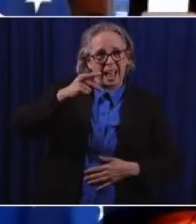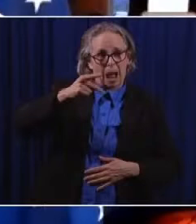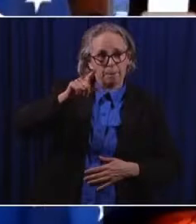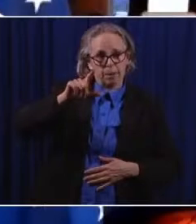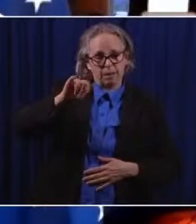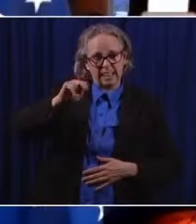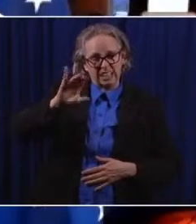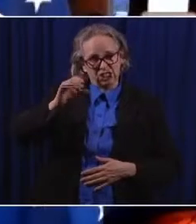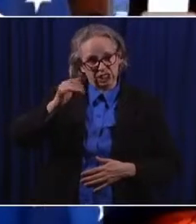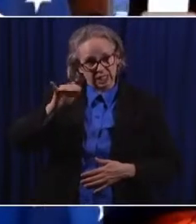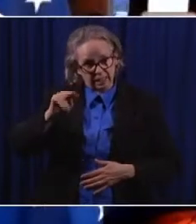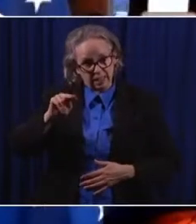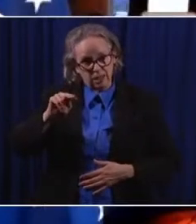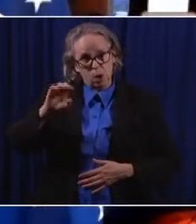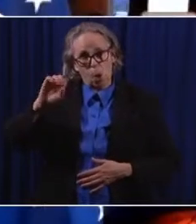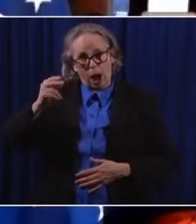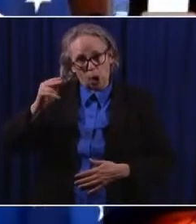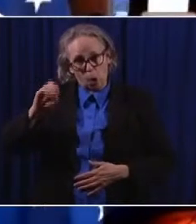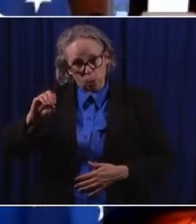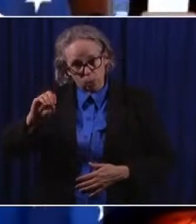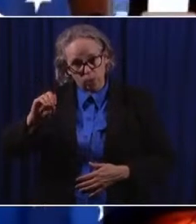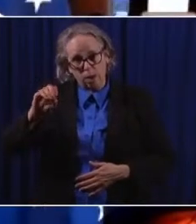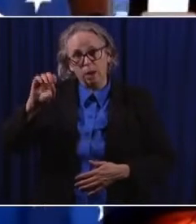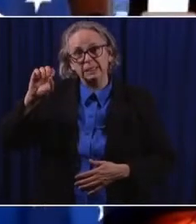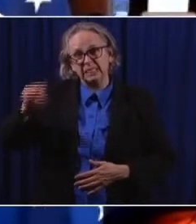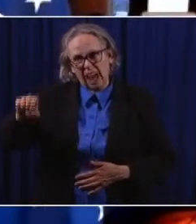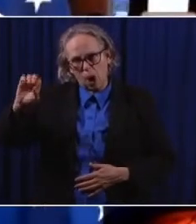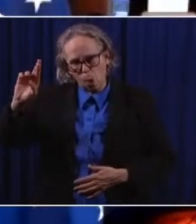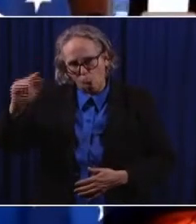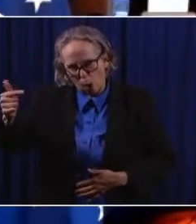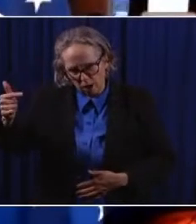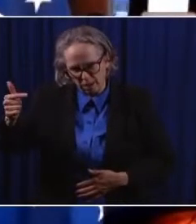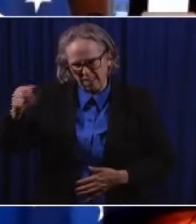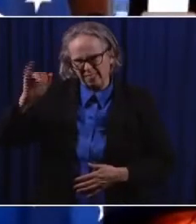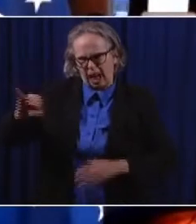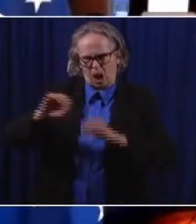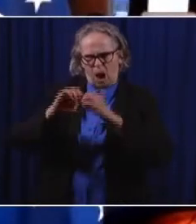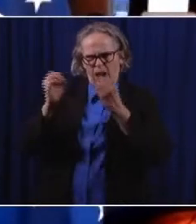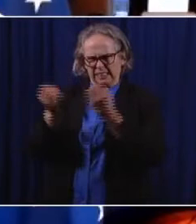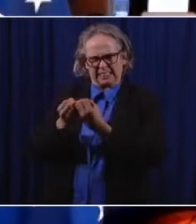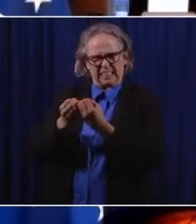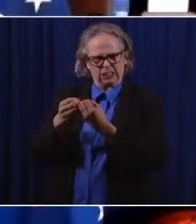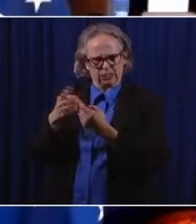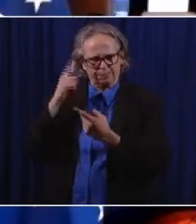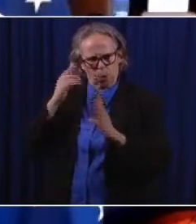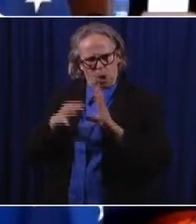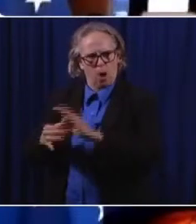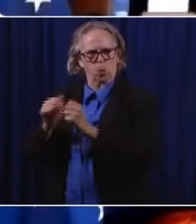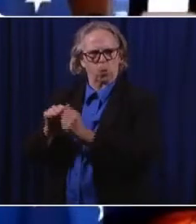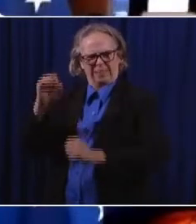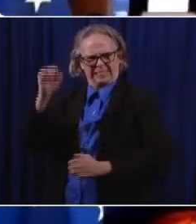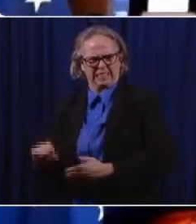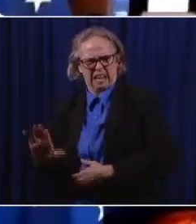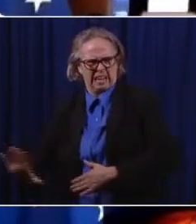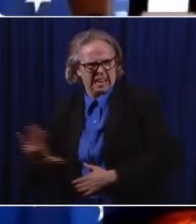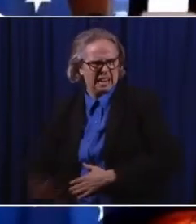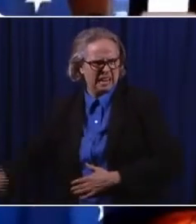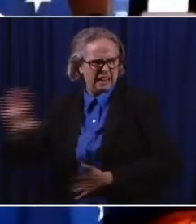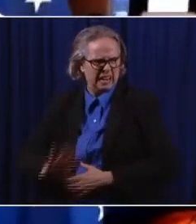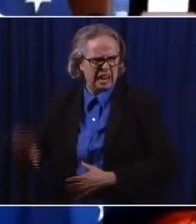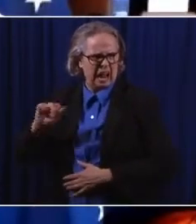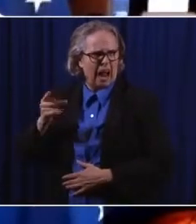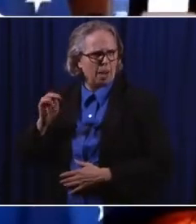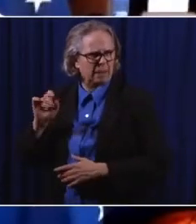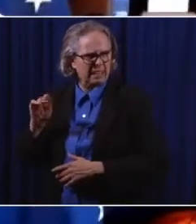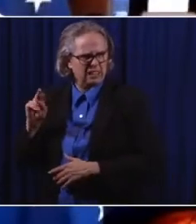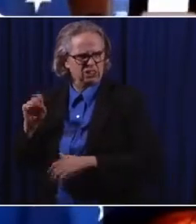appalachianohio.org. This initiative is very complementary to something the governor and I announced, where we put $50 million of CARES Act